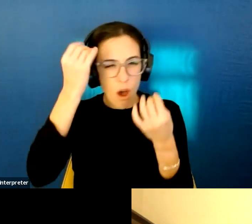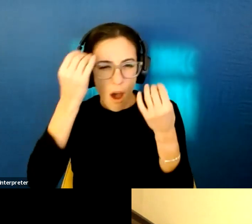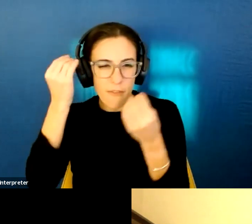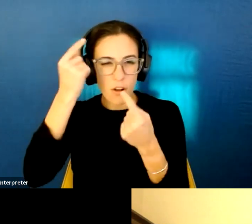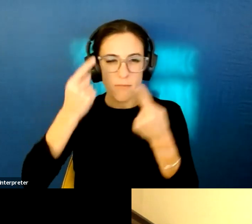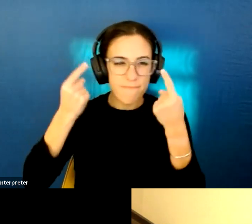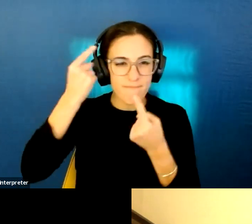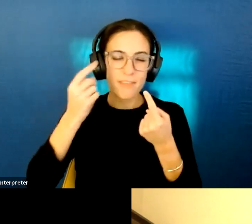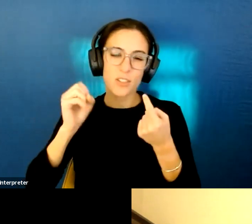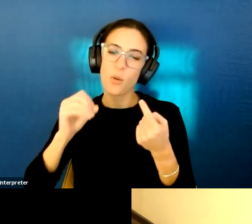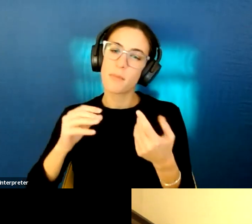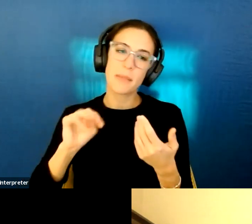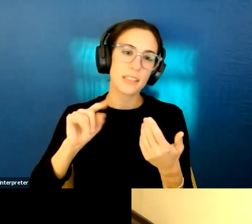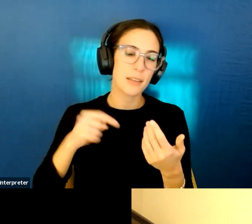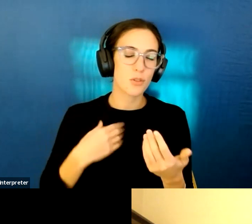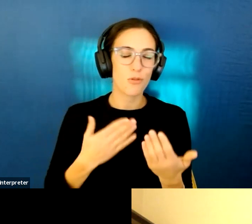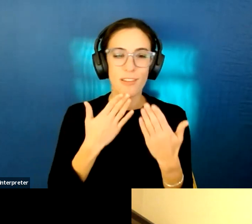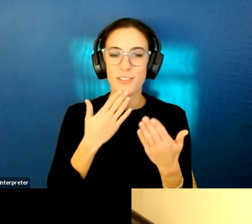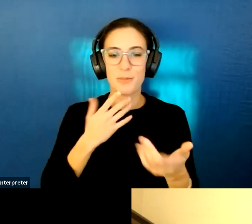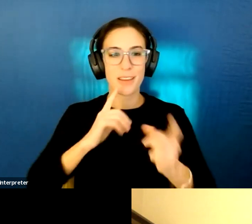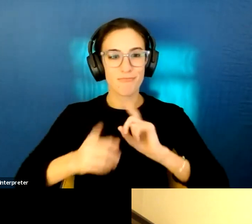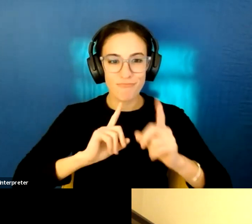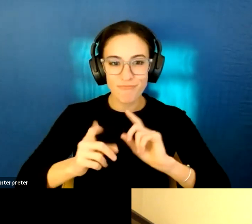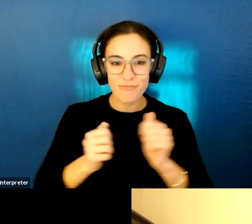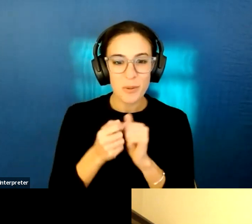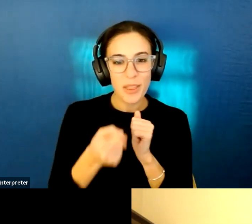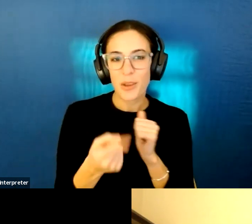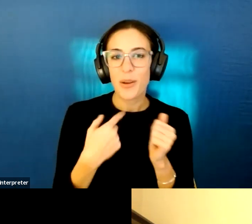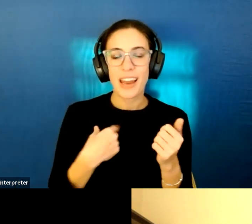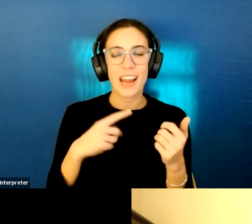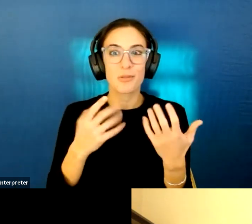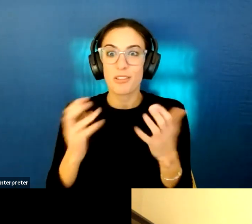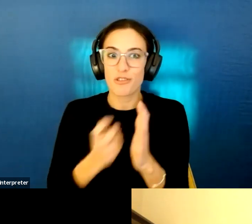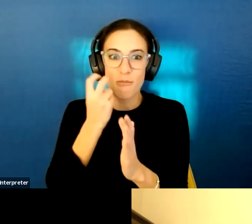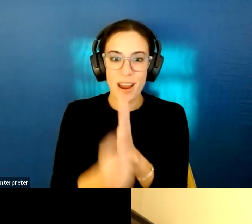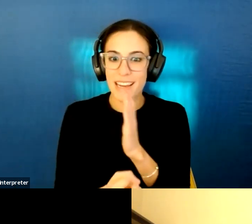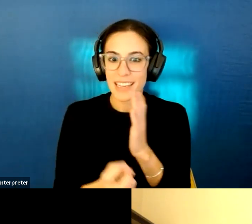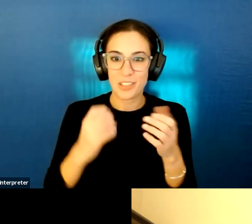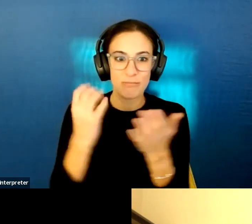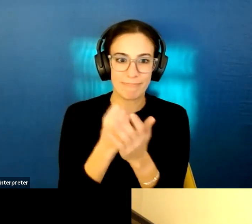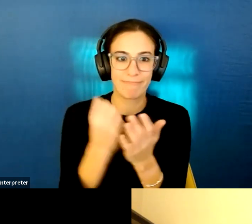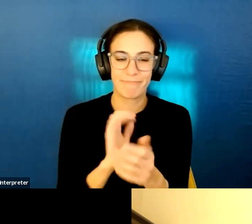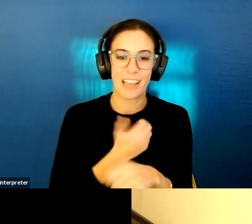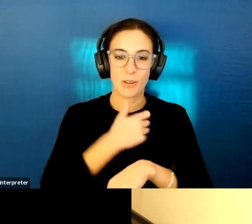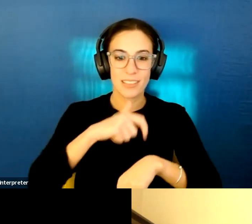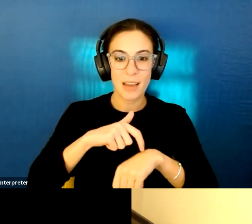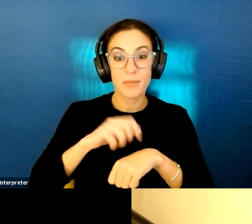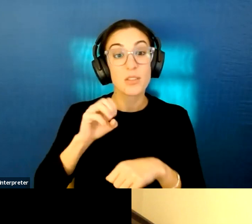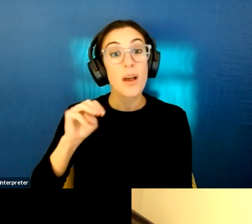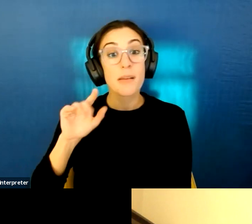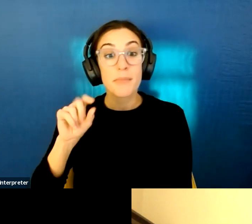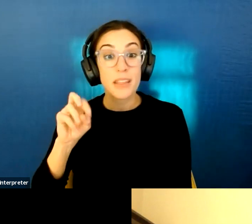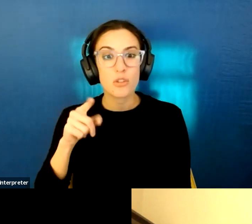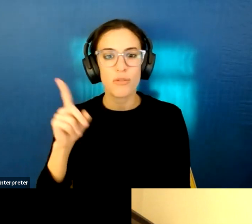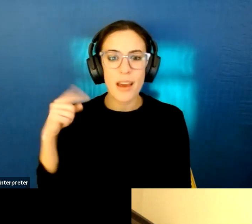grateful to be in conversation with you. And I want to just jump right in to make best use of our time. So Milton, you've had a